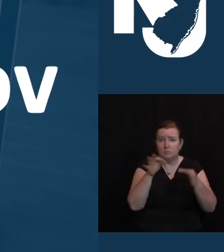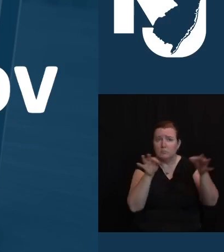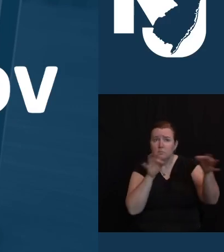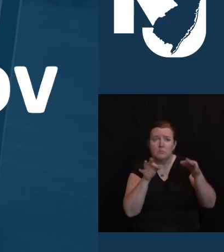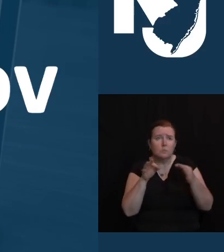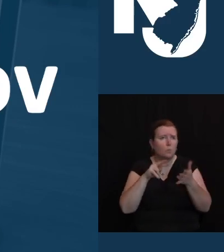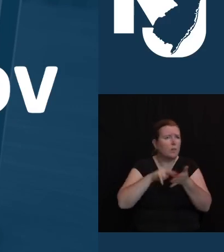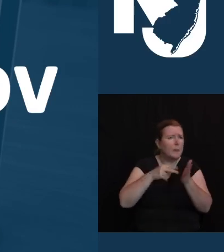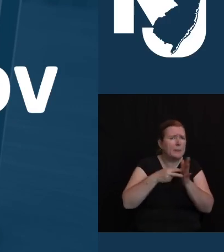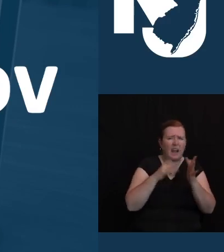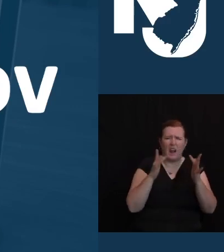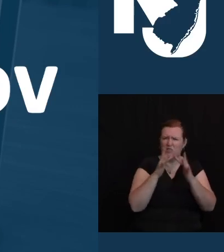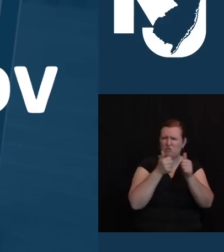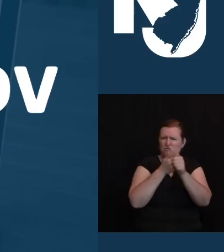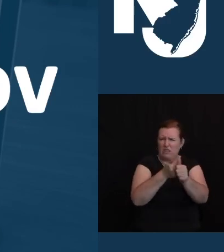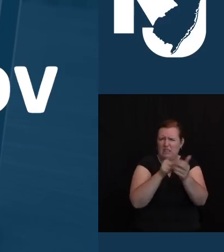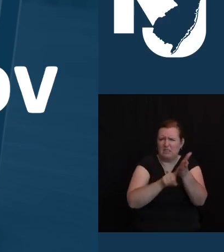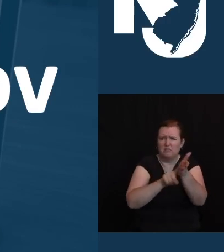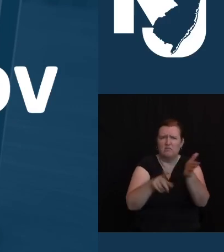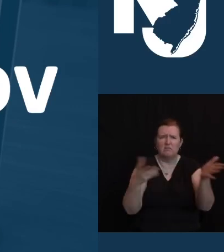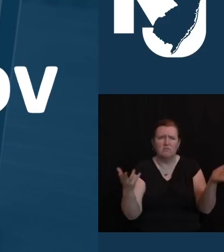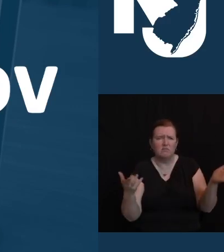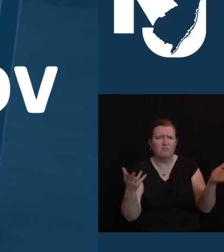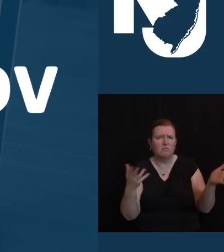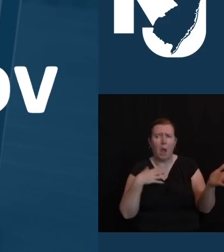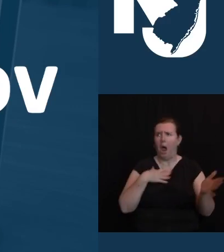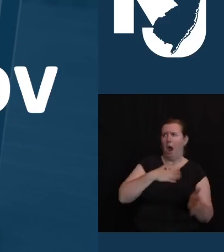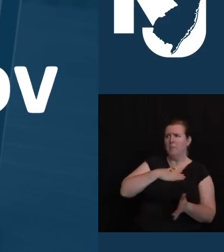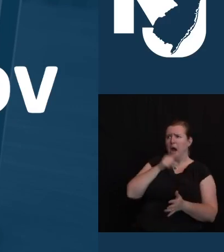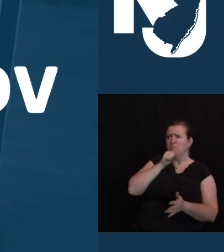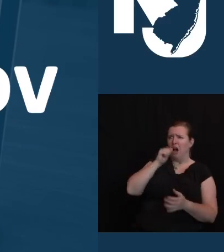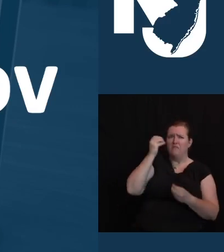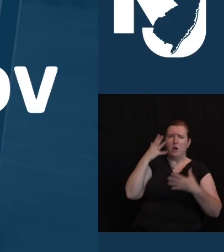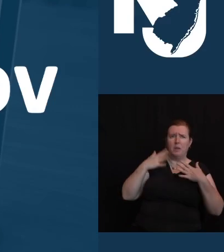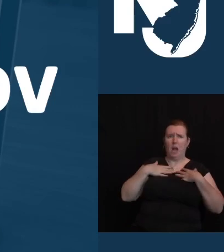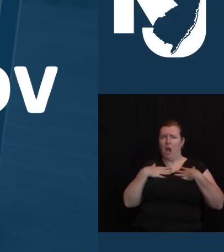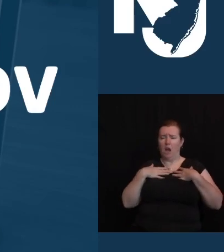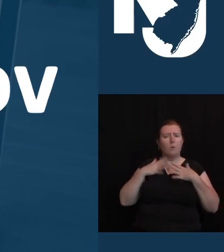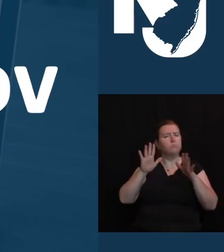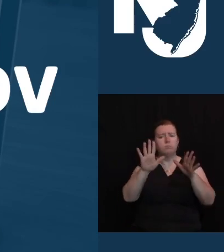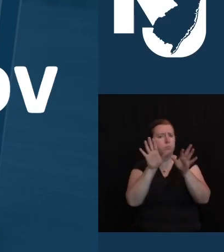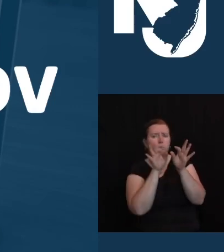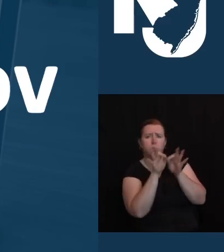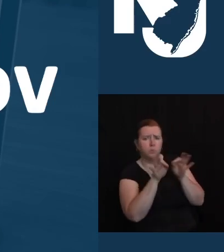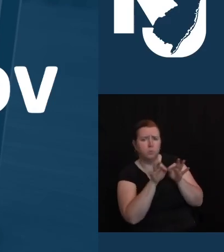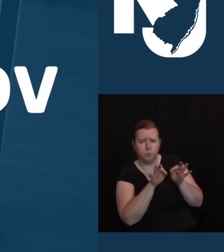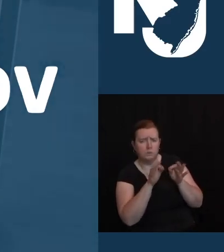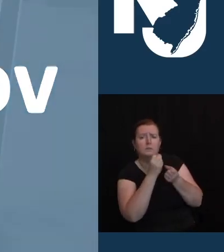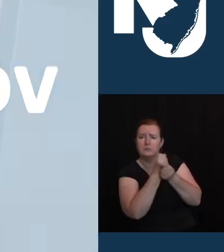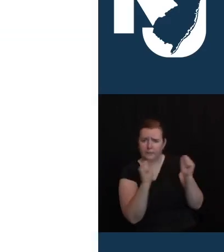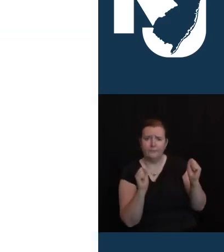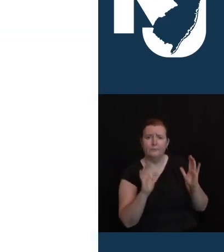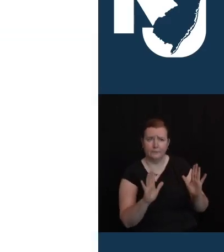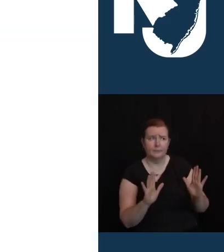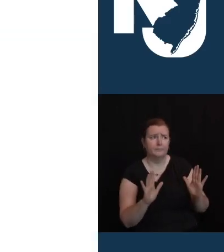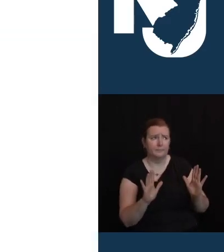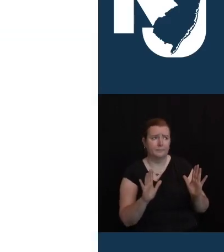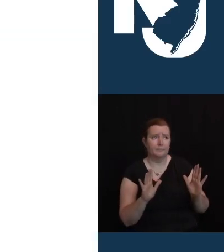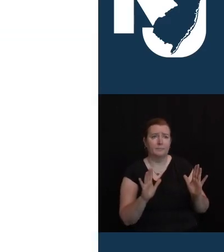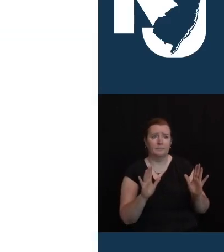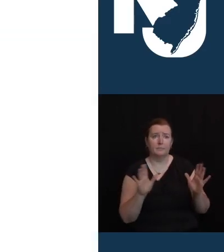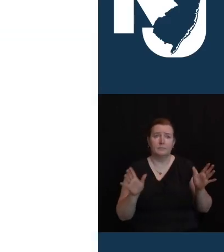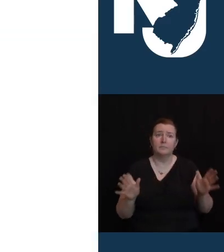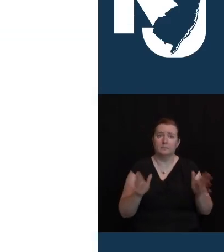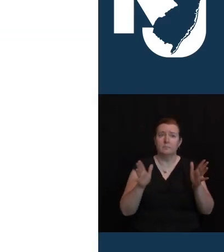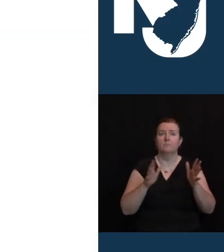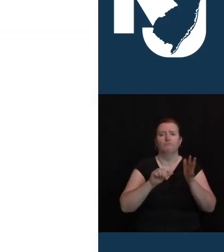addressing concerns such as privacy. The campaign, for each other, for us all,